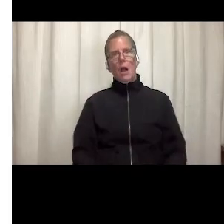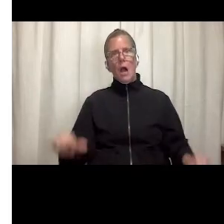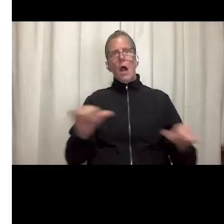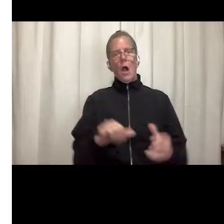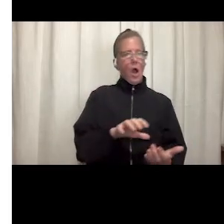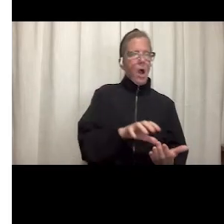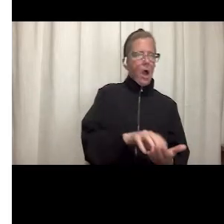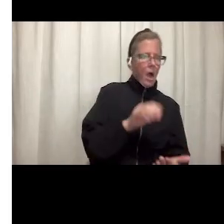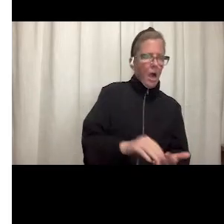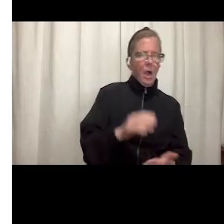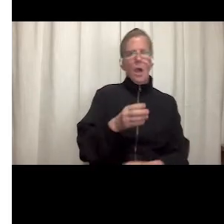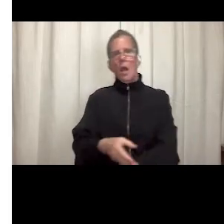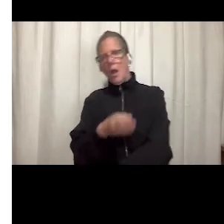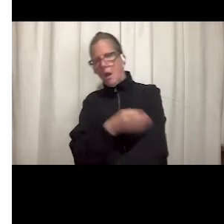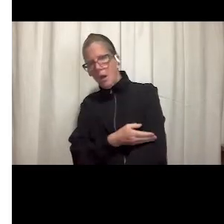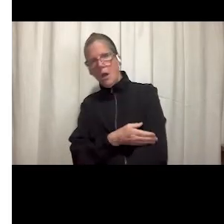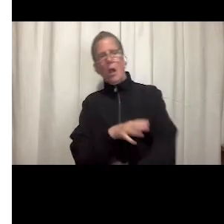improvement.